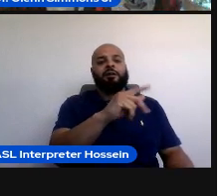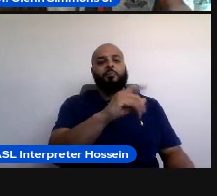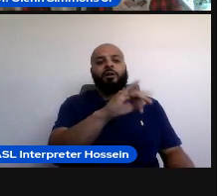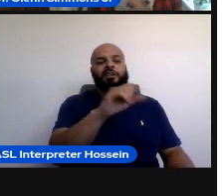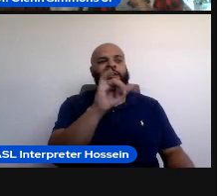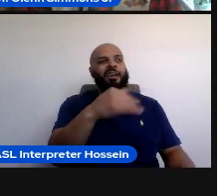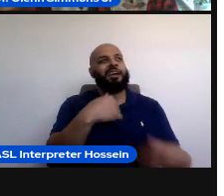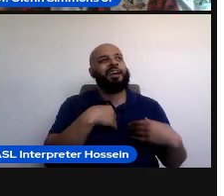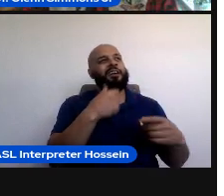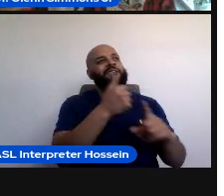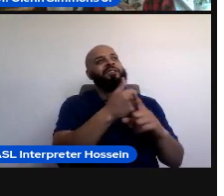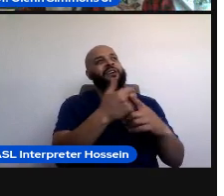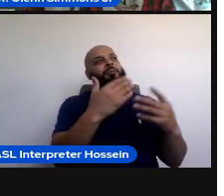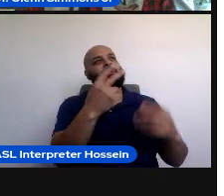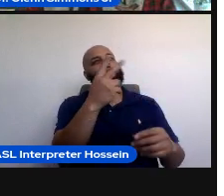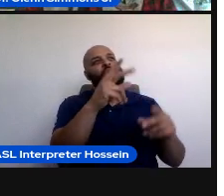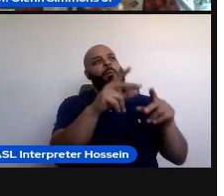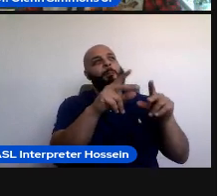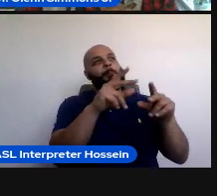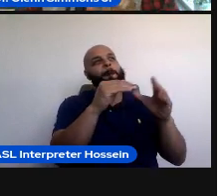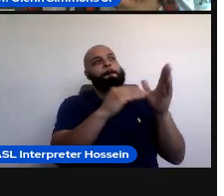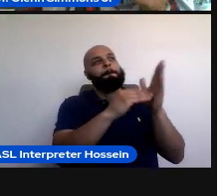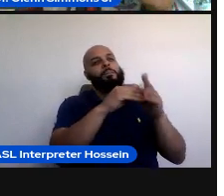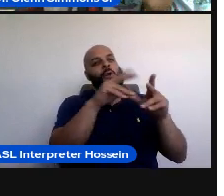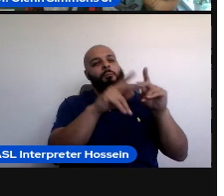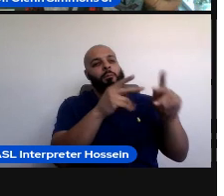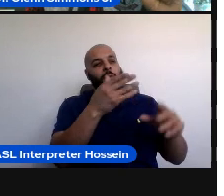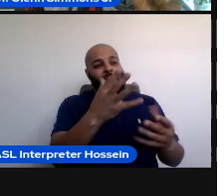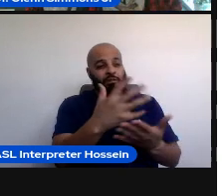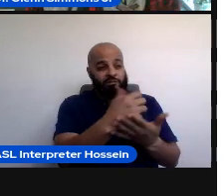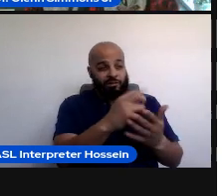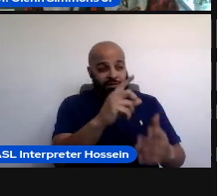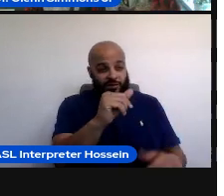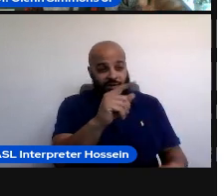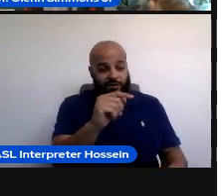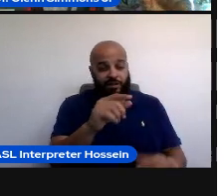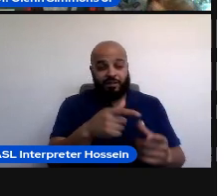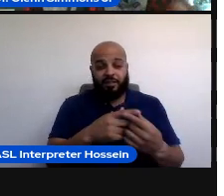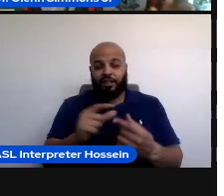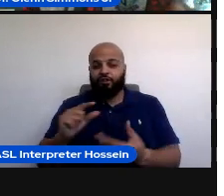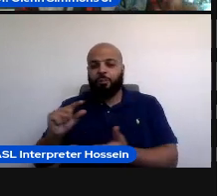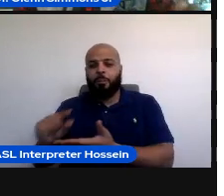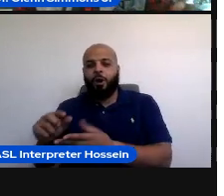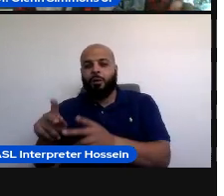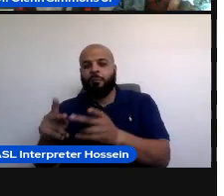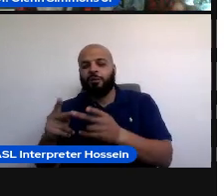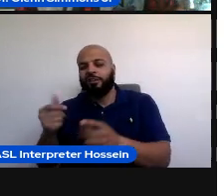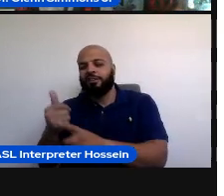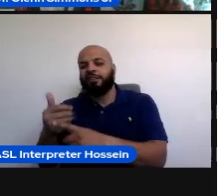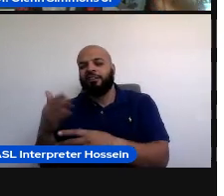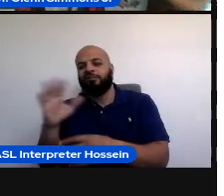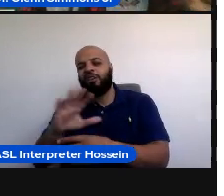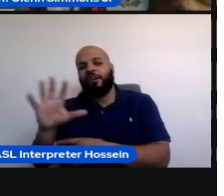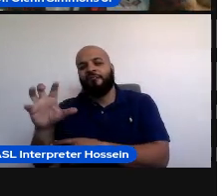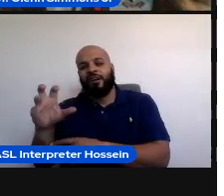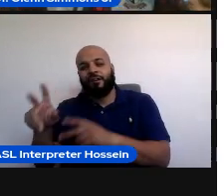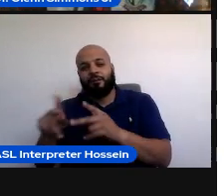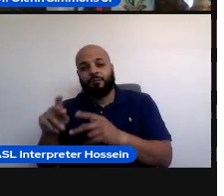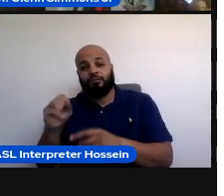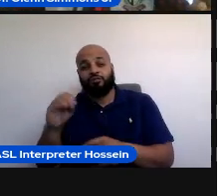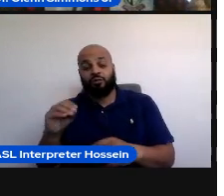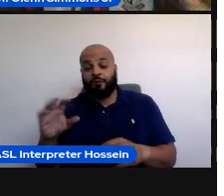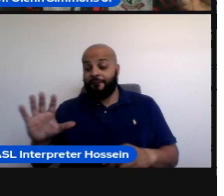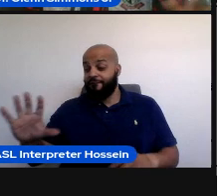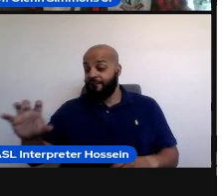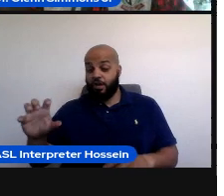million that we were collecting data on. And then our smallest catchment area was around 500. Okay. So 500 to